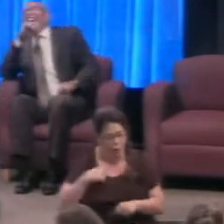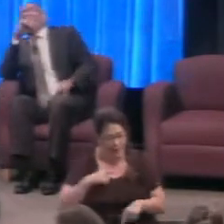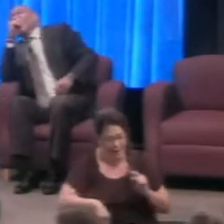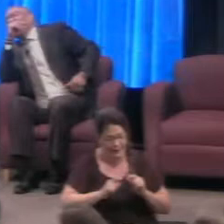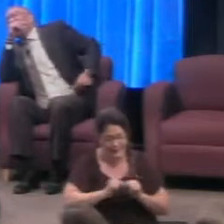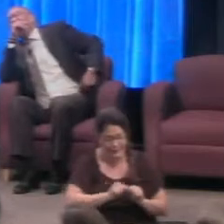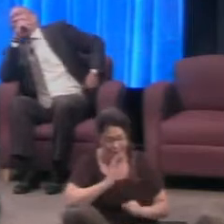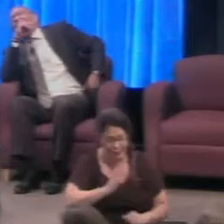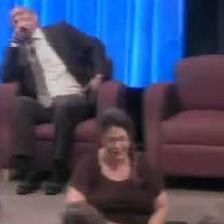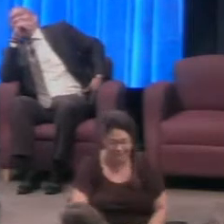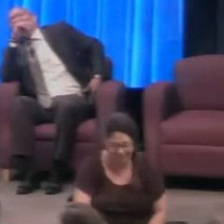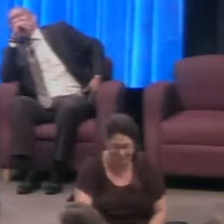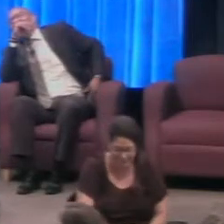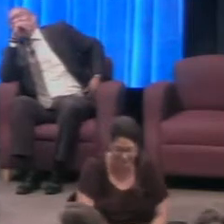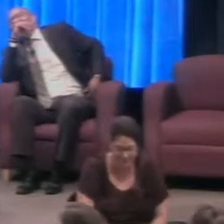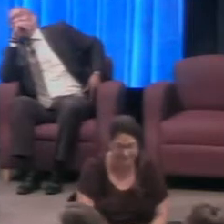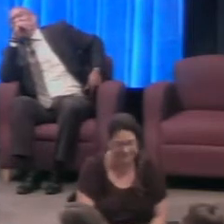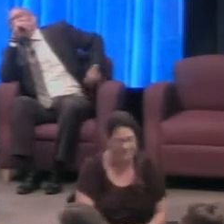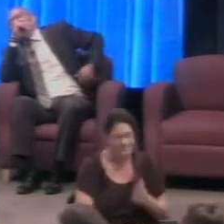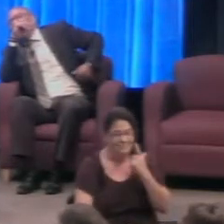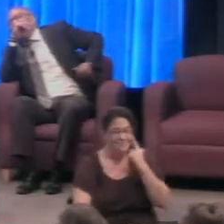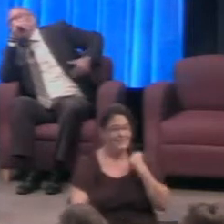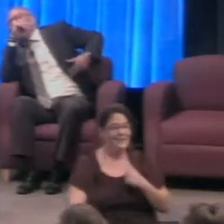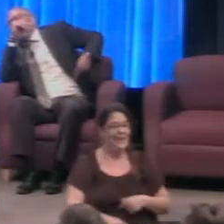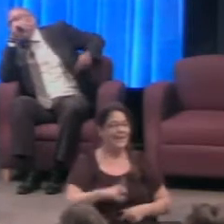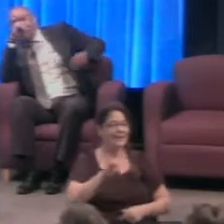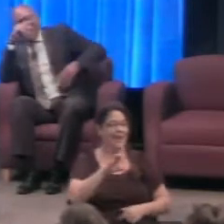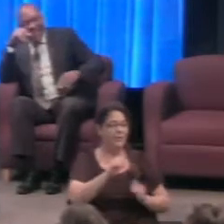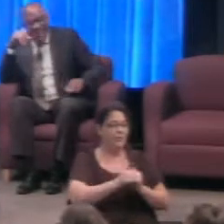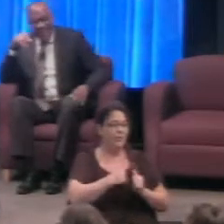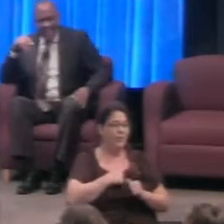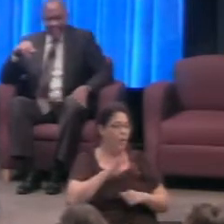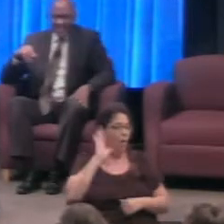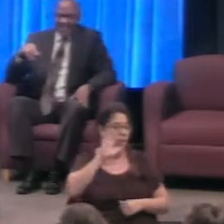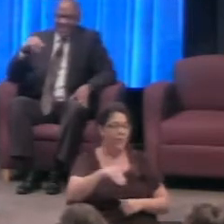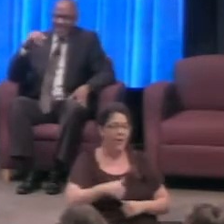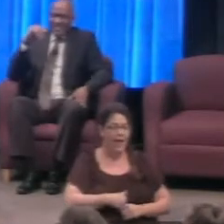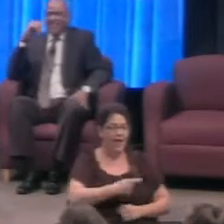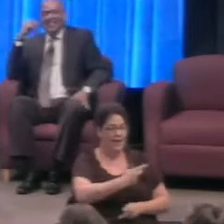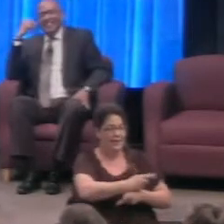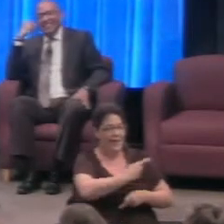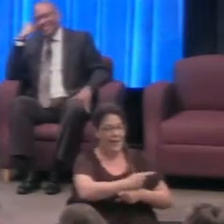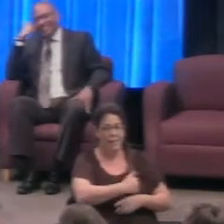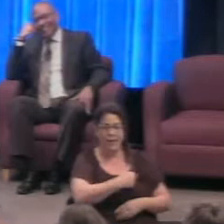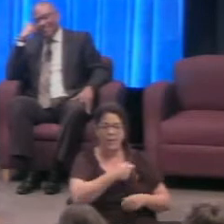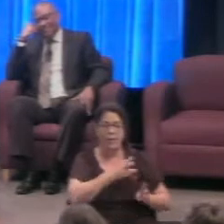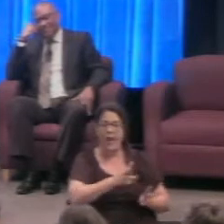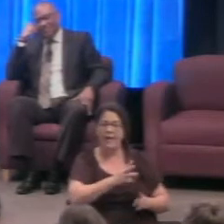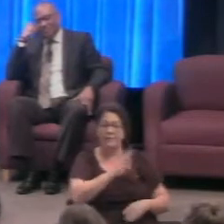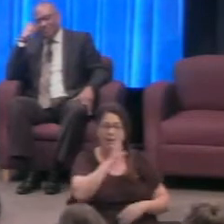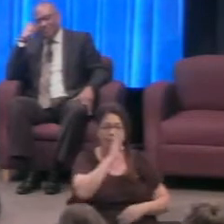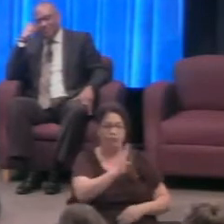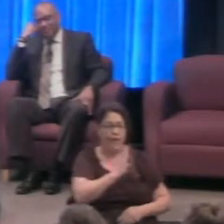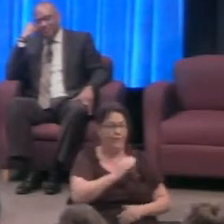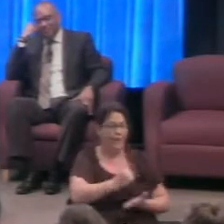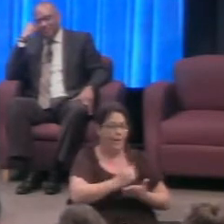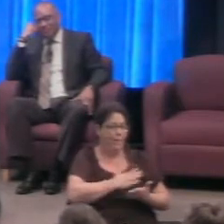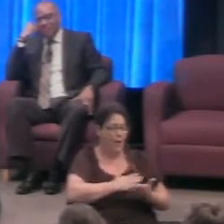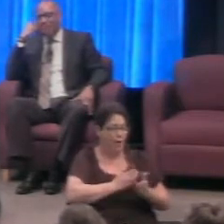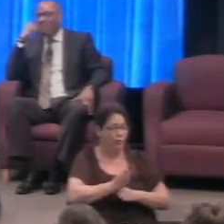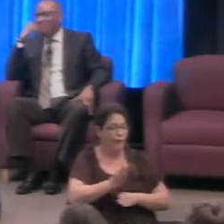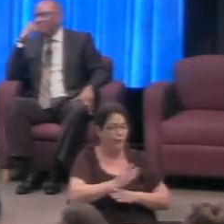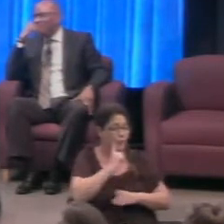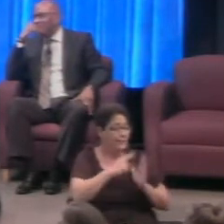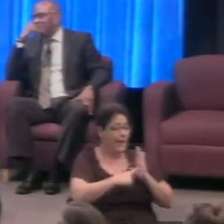Nailed it. Finally, David has been with me all the way. He takes care of me in ways that have directly helped my career. For